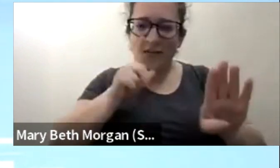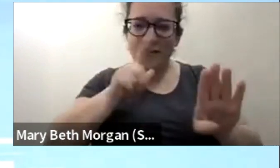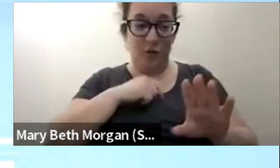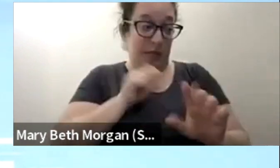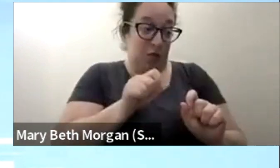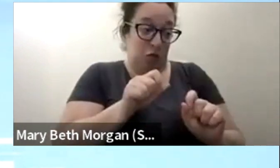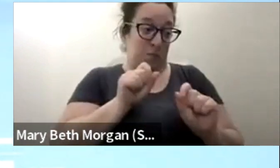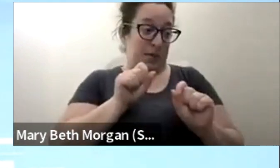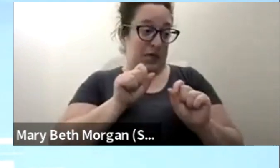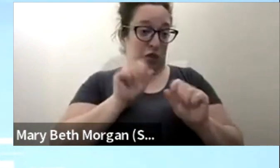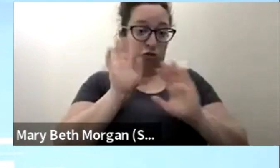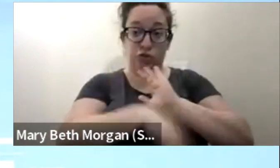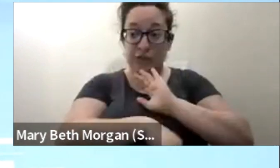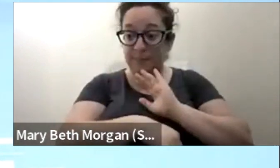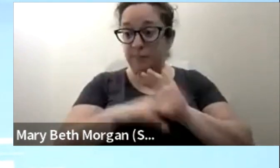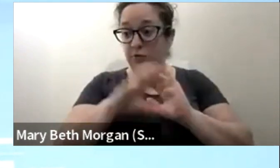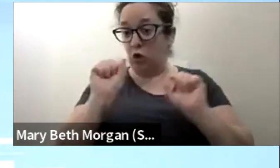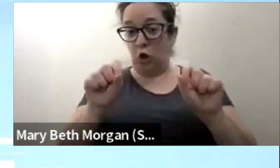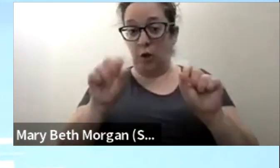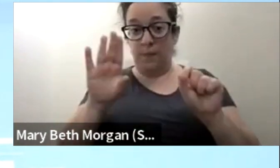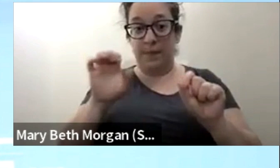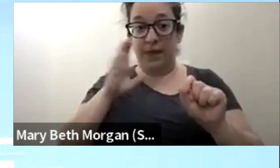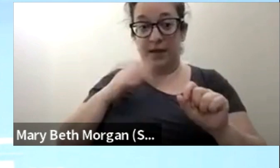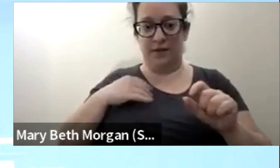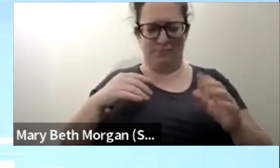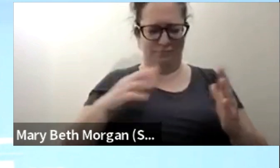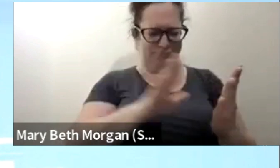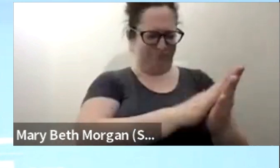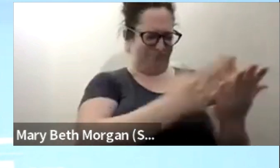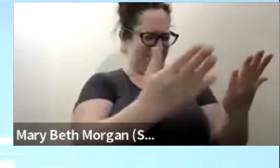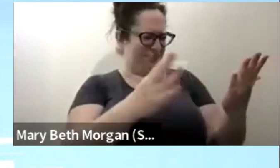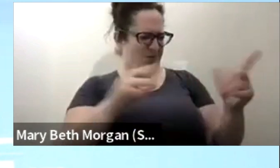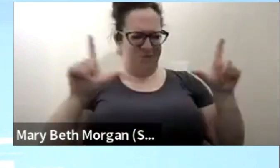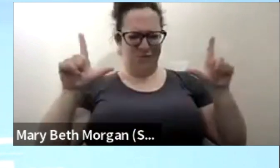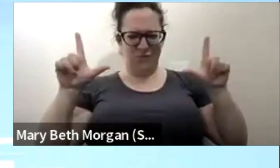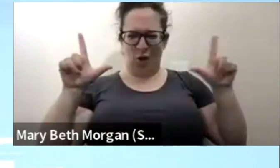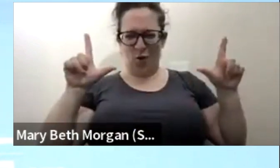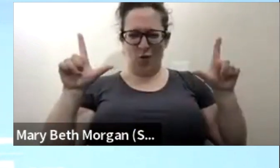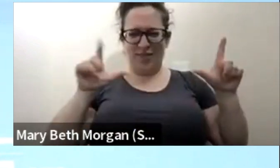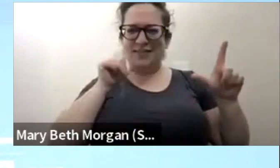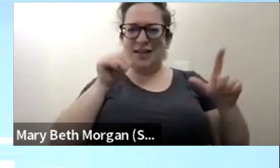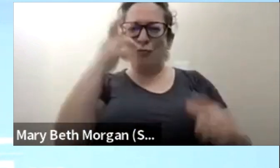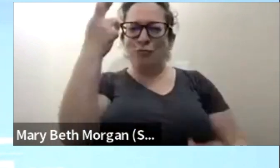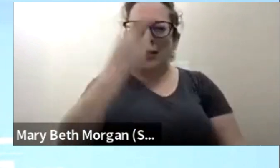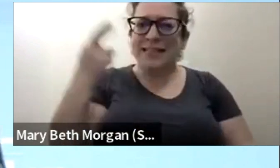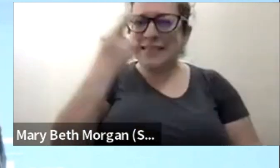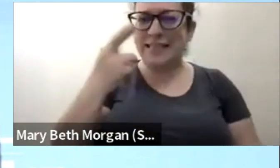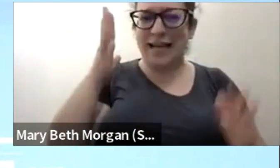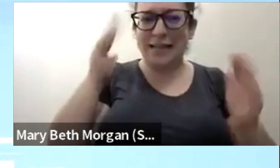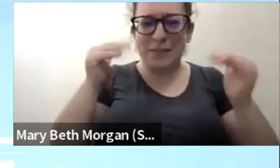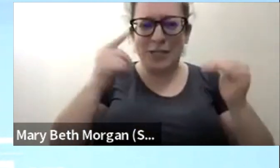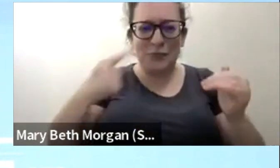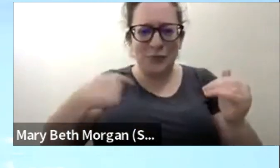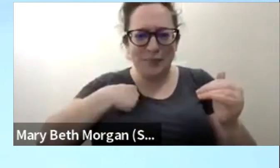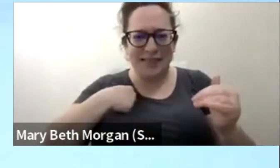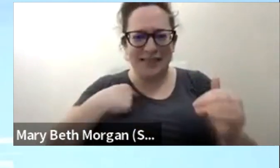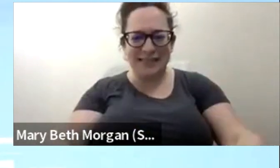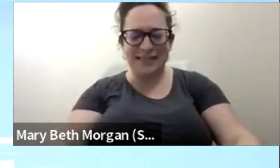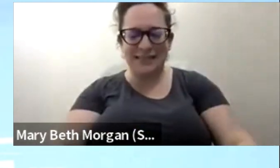context, and you can find ways to characterize it. And does that make